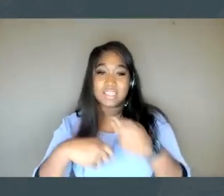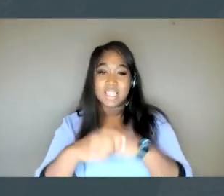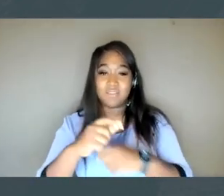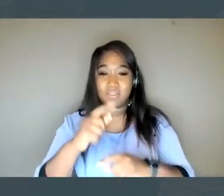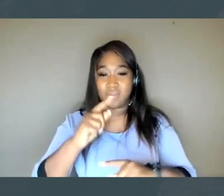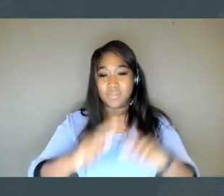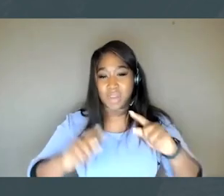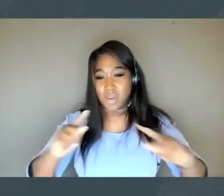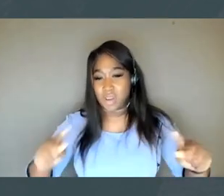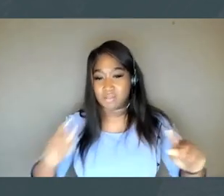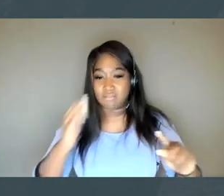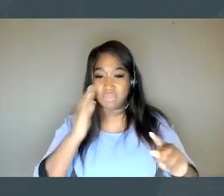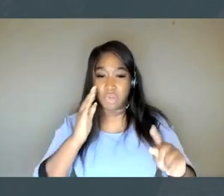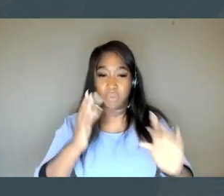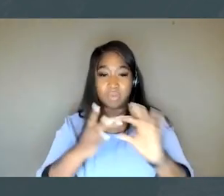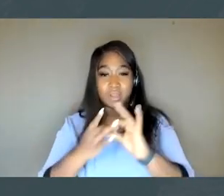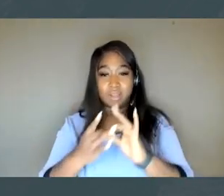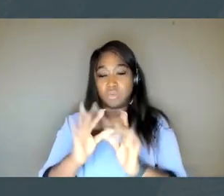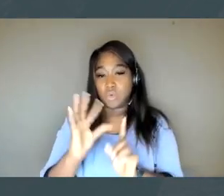cultural difference and